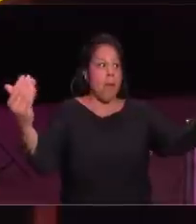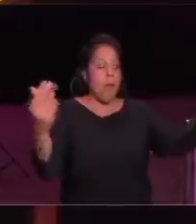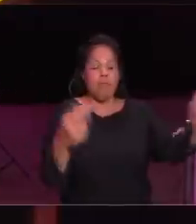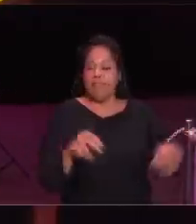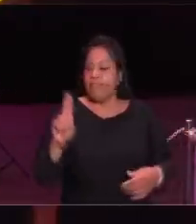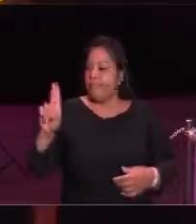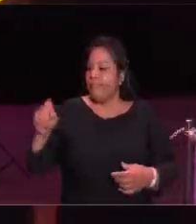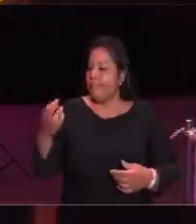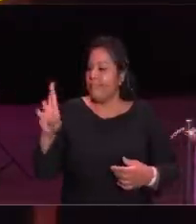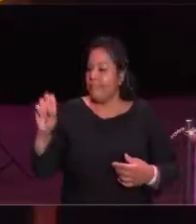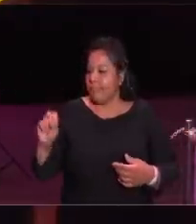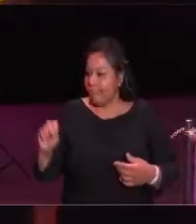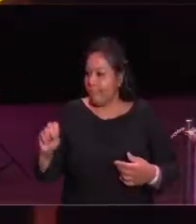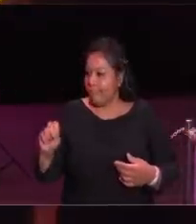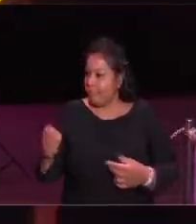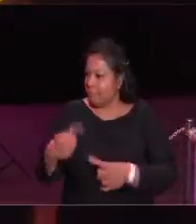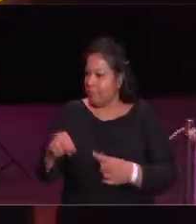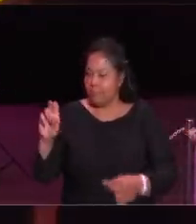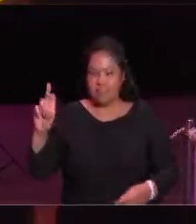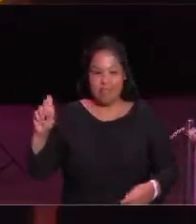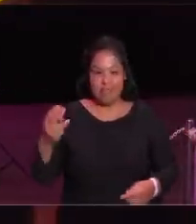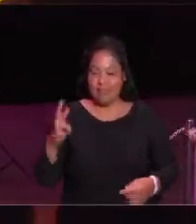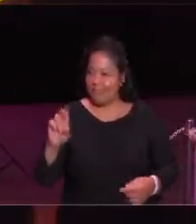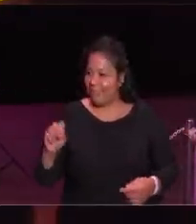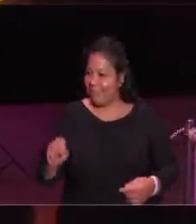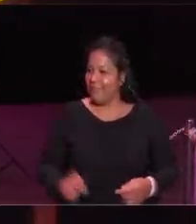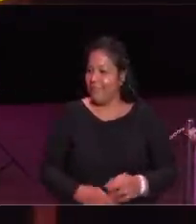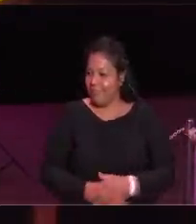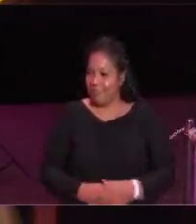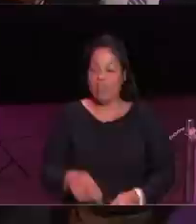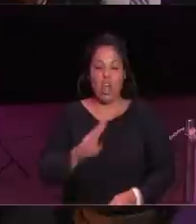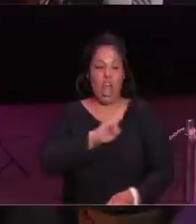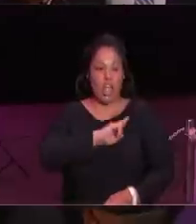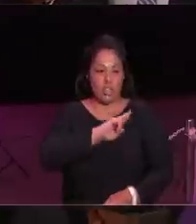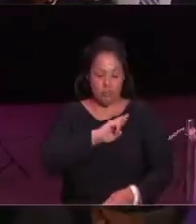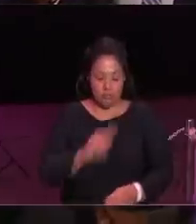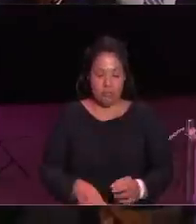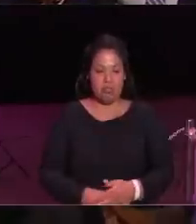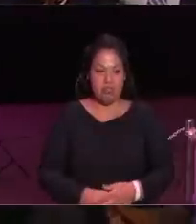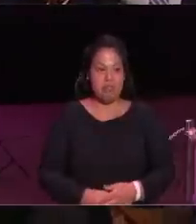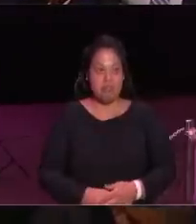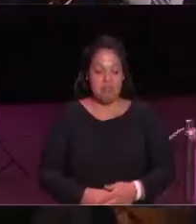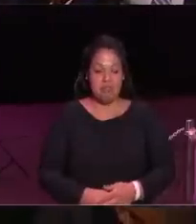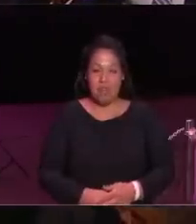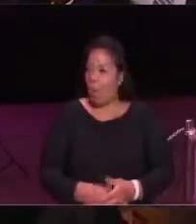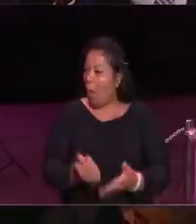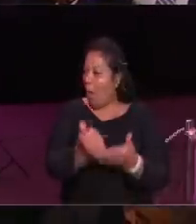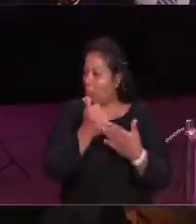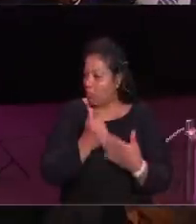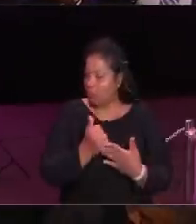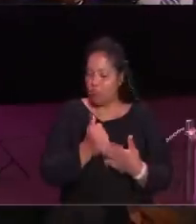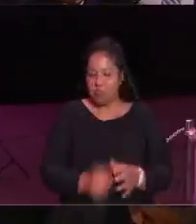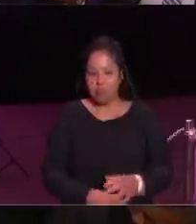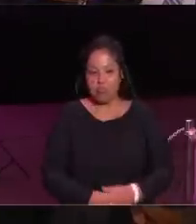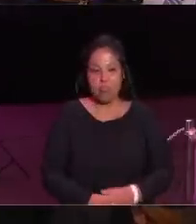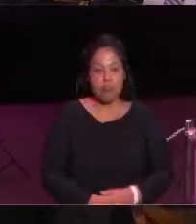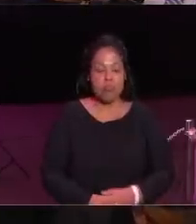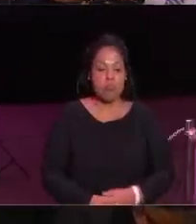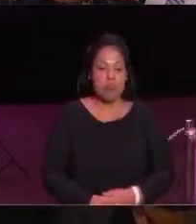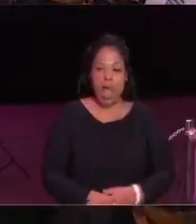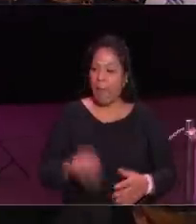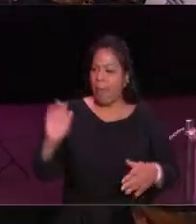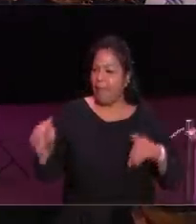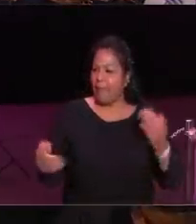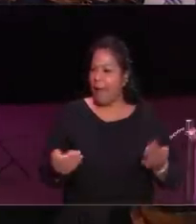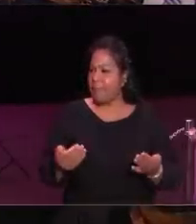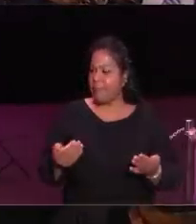minutos solamente. So, I'm going to invite all of those that would like to unite with me. We need